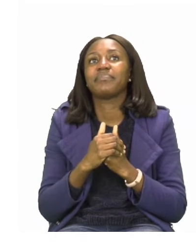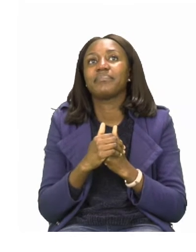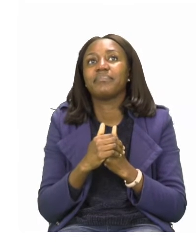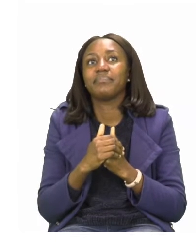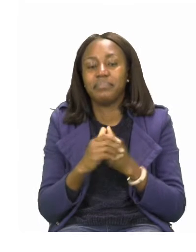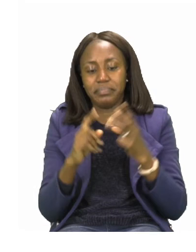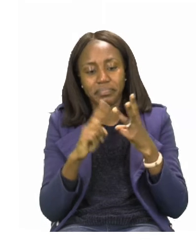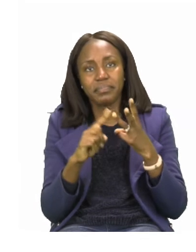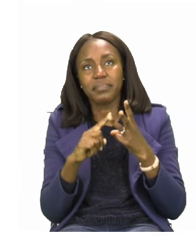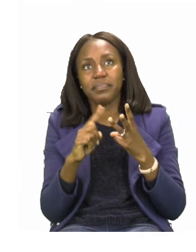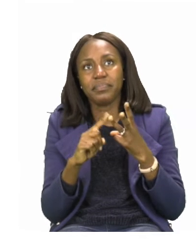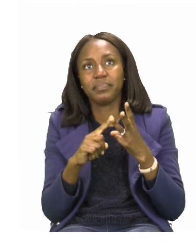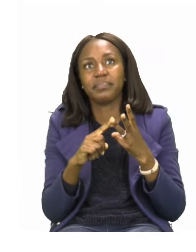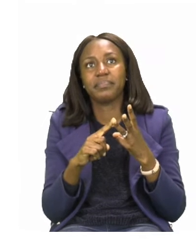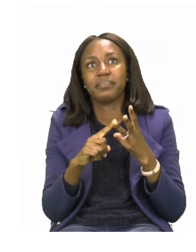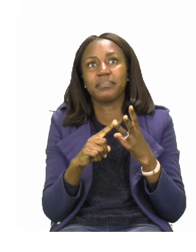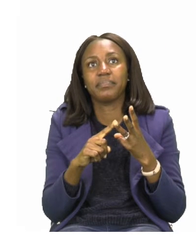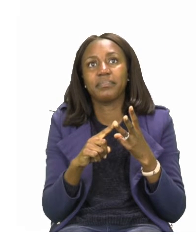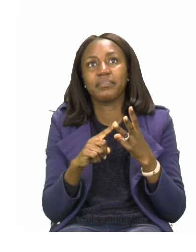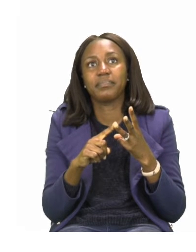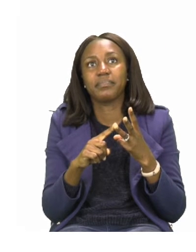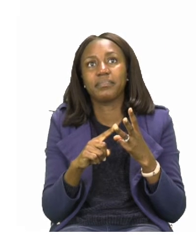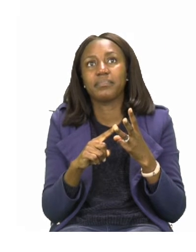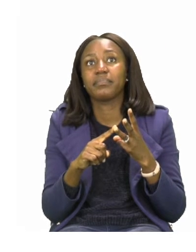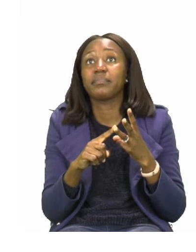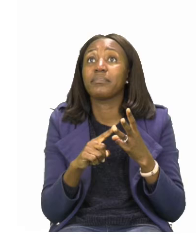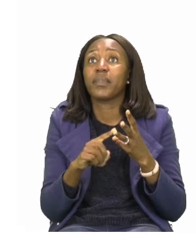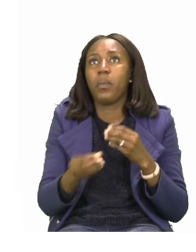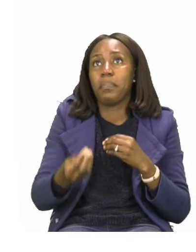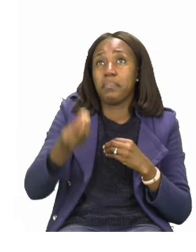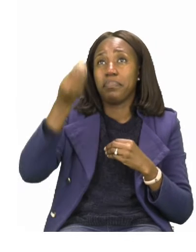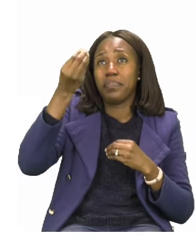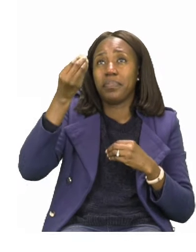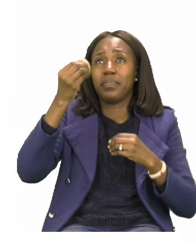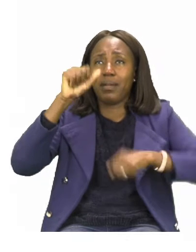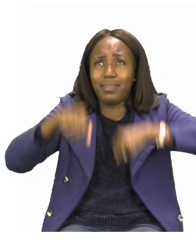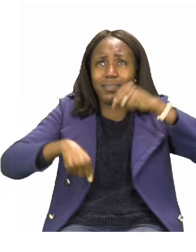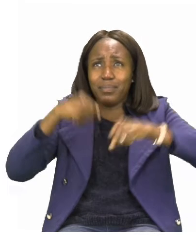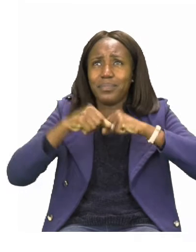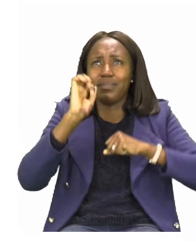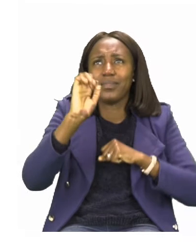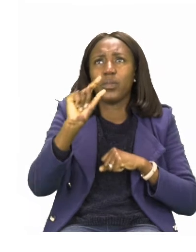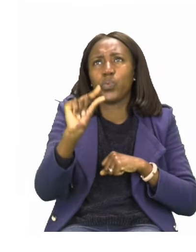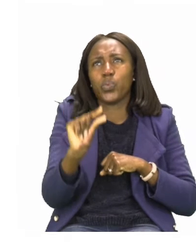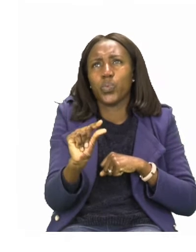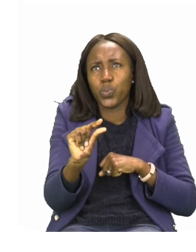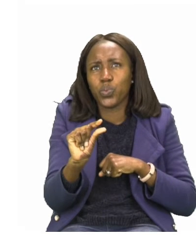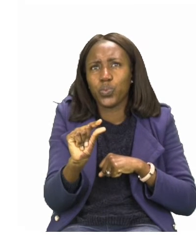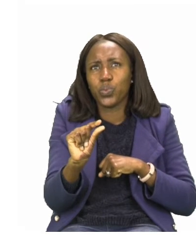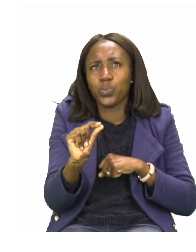Number 3 says, you outgrew your bicycle and no longer ride